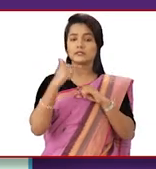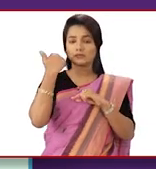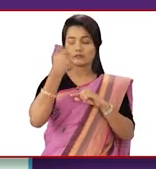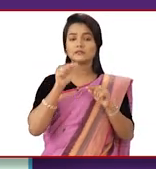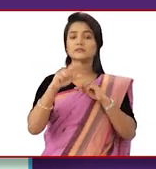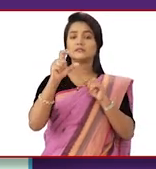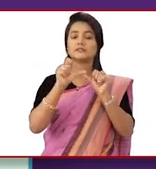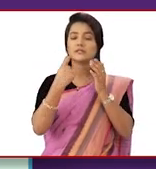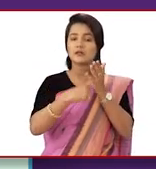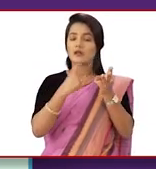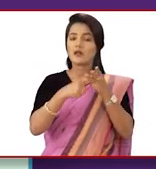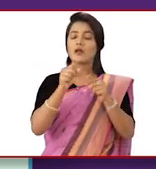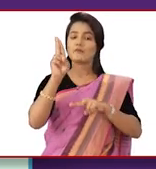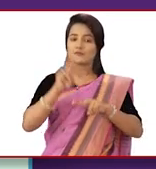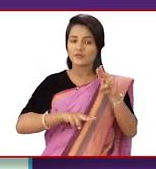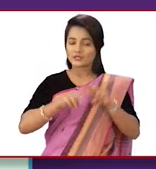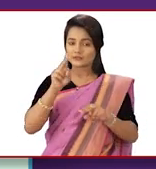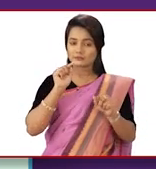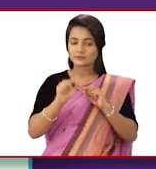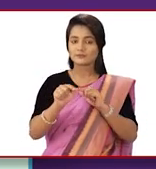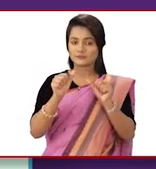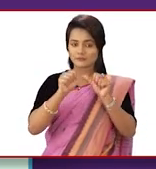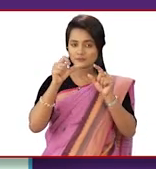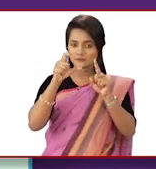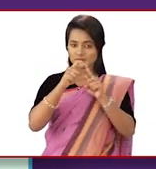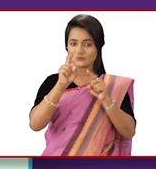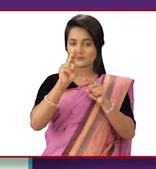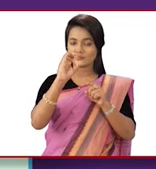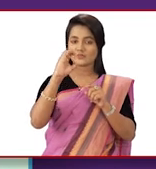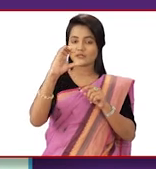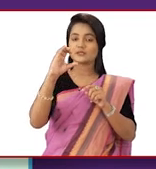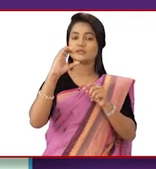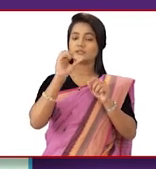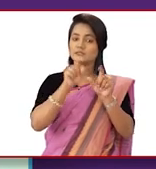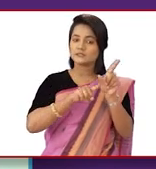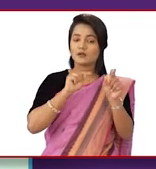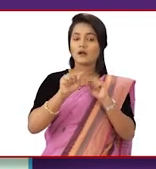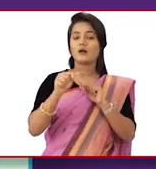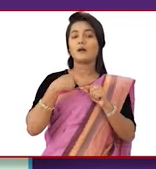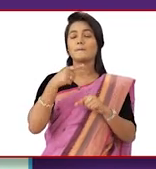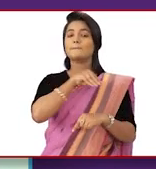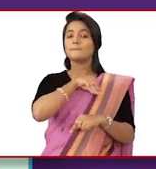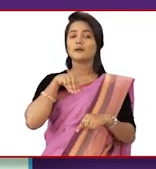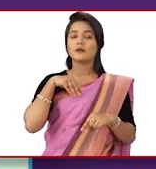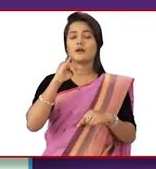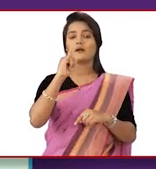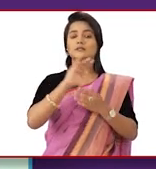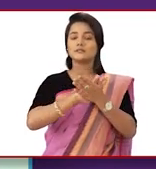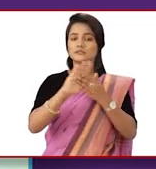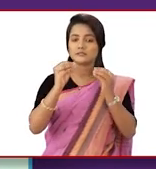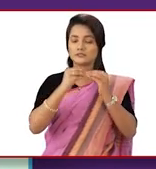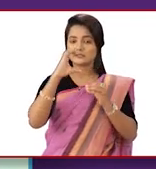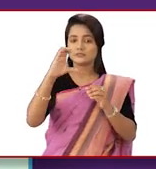Supportive Care Foundation, advocacy focal person for Bangladesh, for IHPC, which